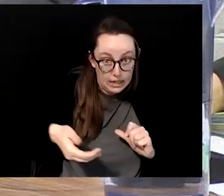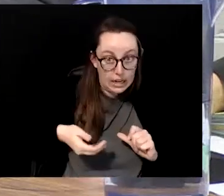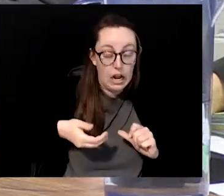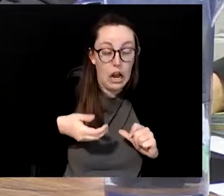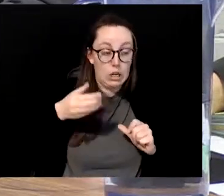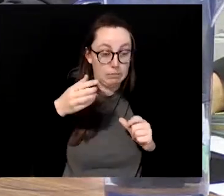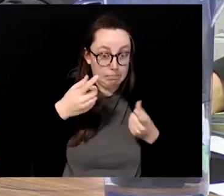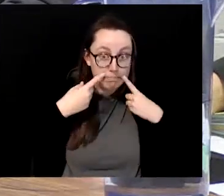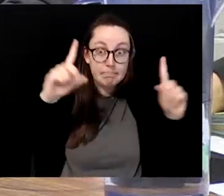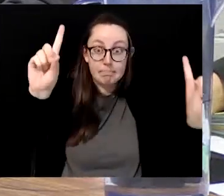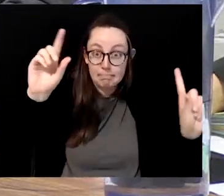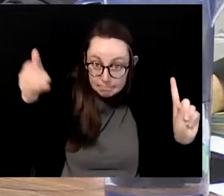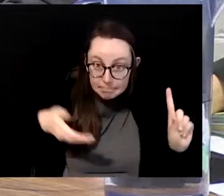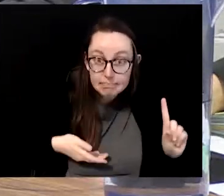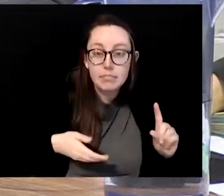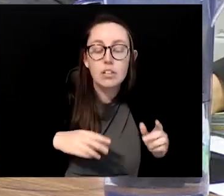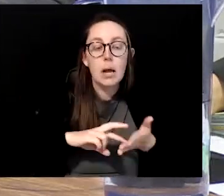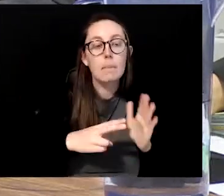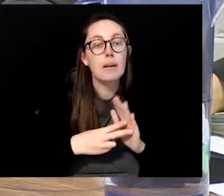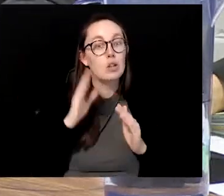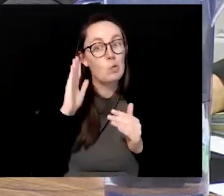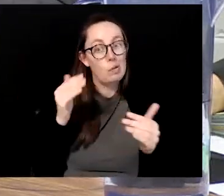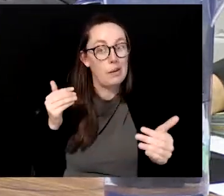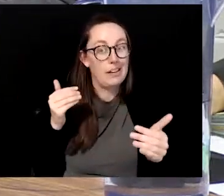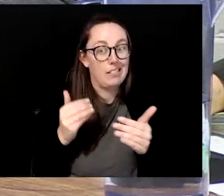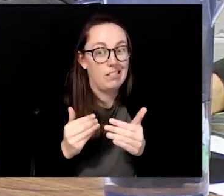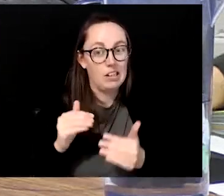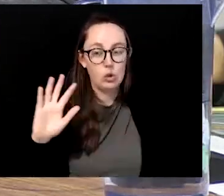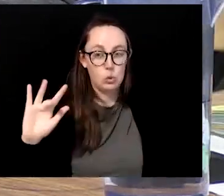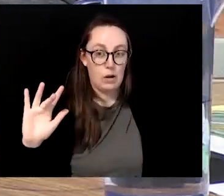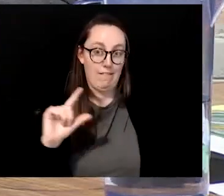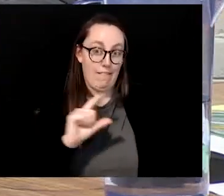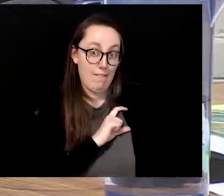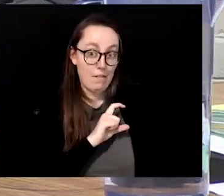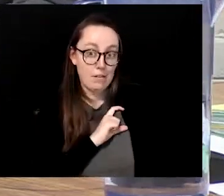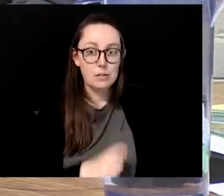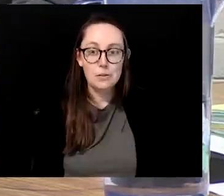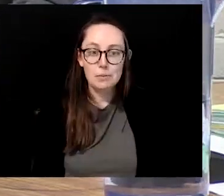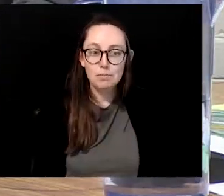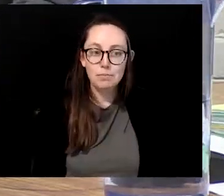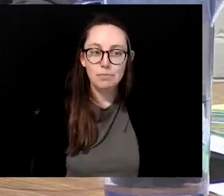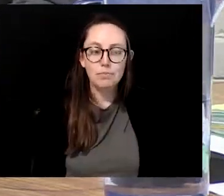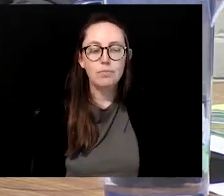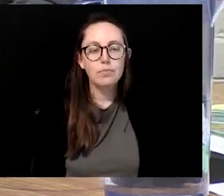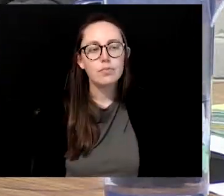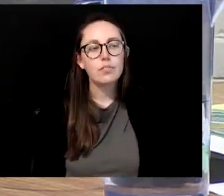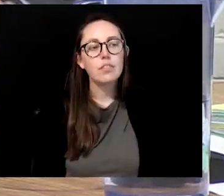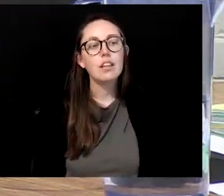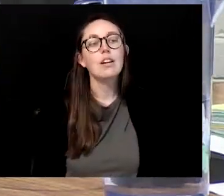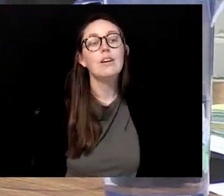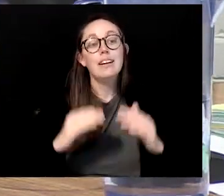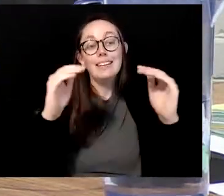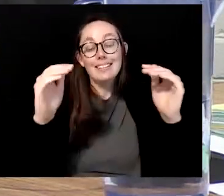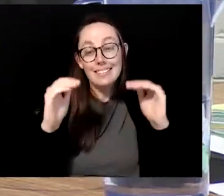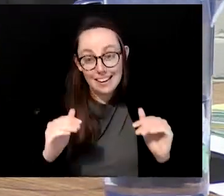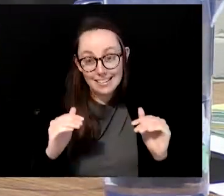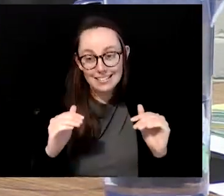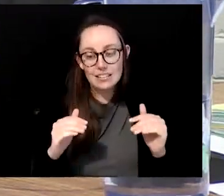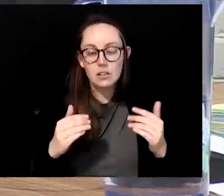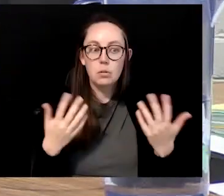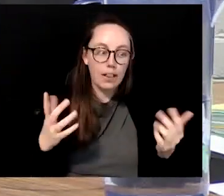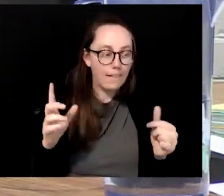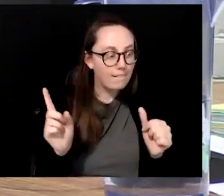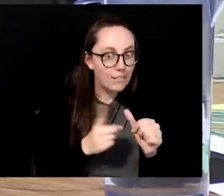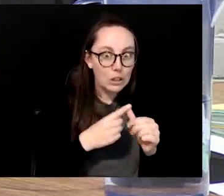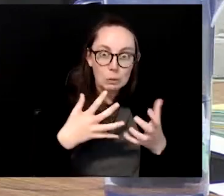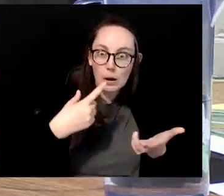the next thing I had was uh well originally I was going to talk about the snowstorm of Saturday March 4th to